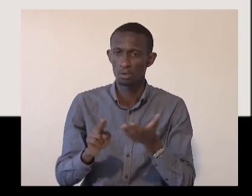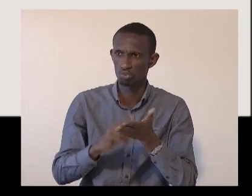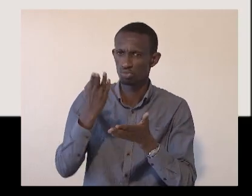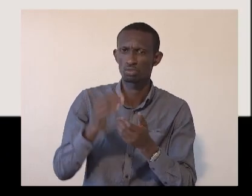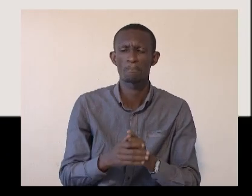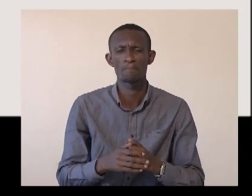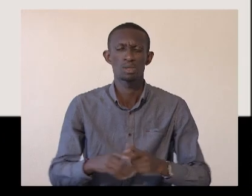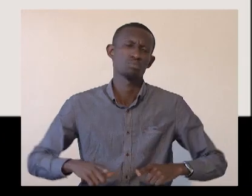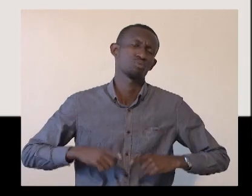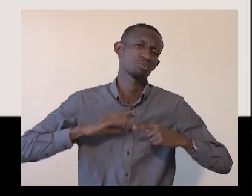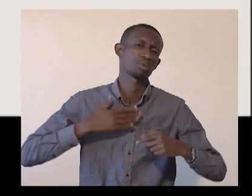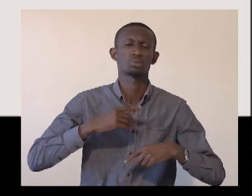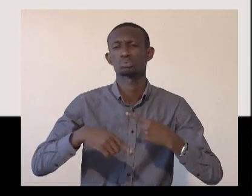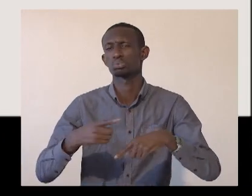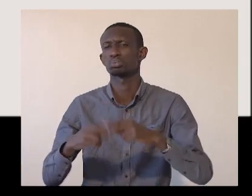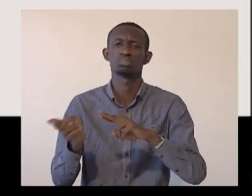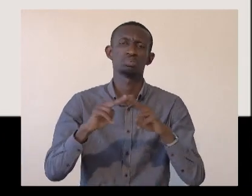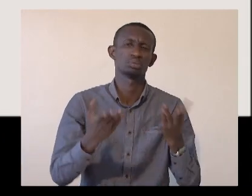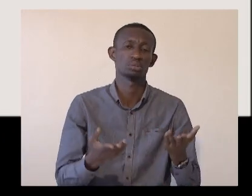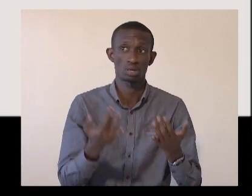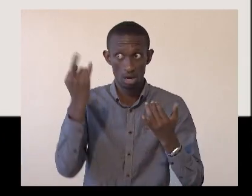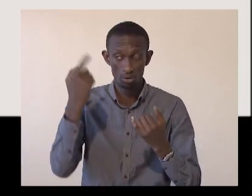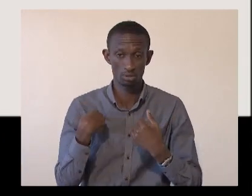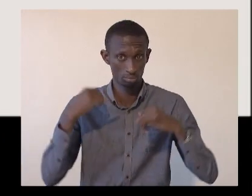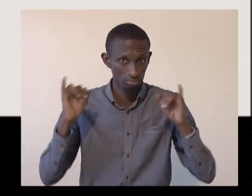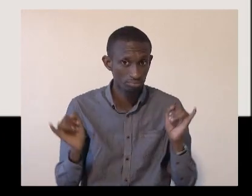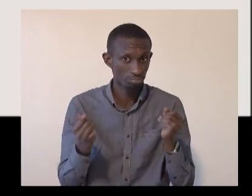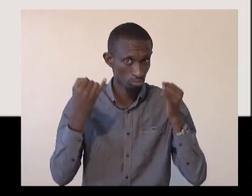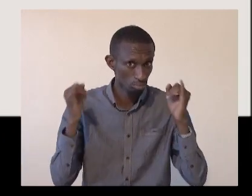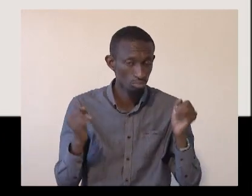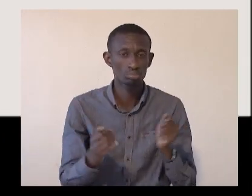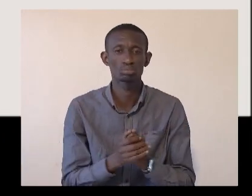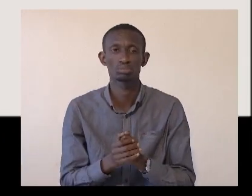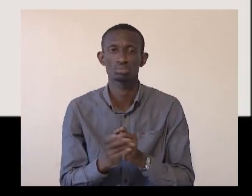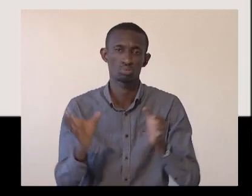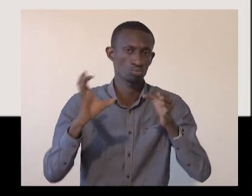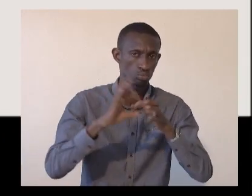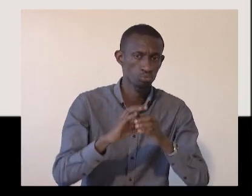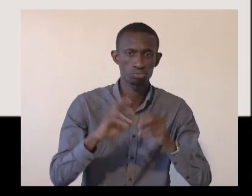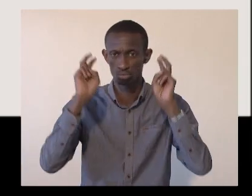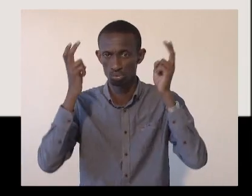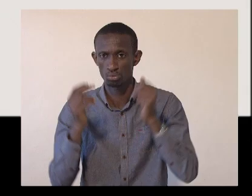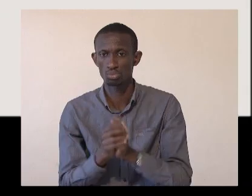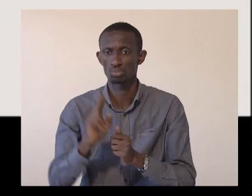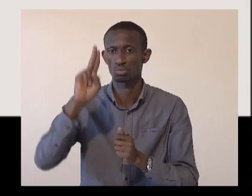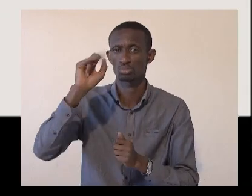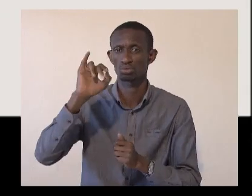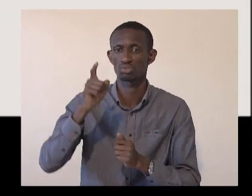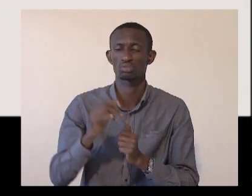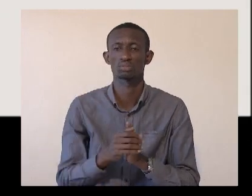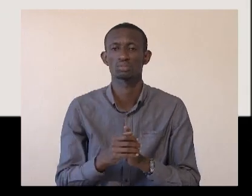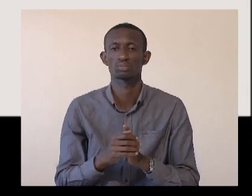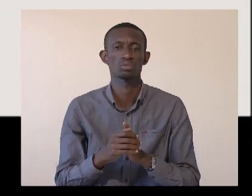our everyday life. So here I've tried to list some uses of the common salts,